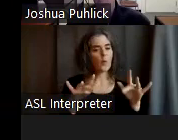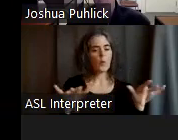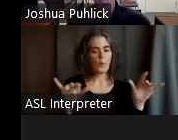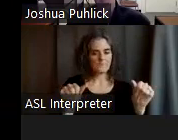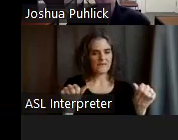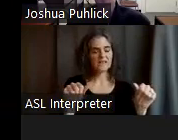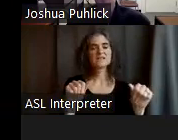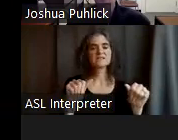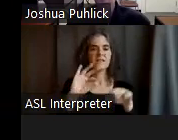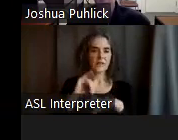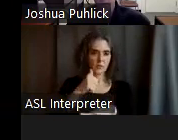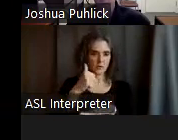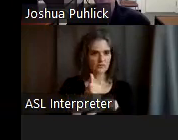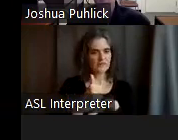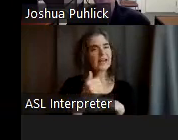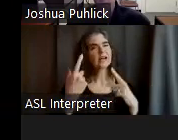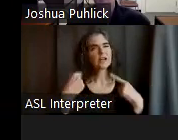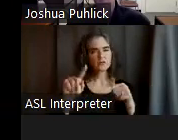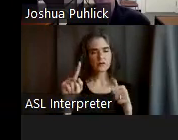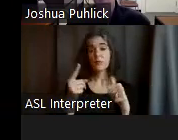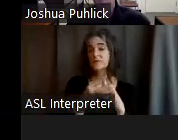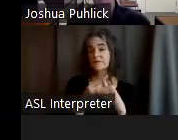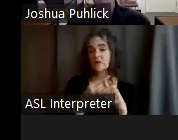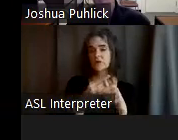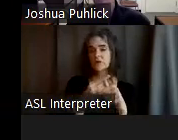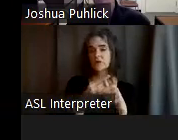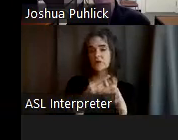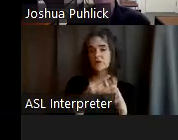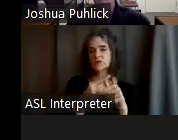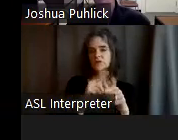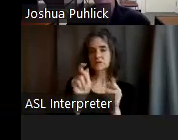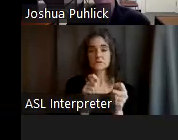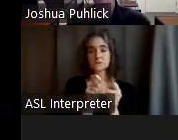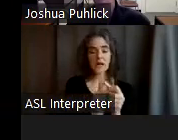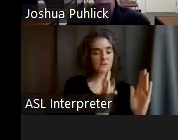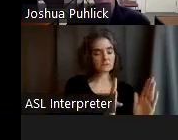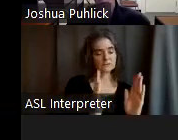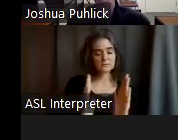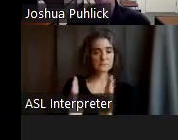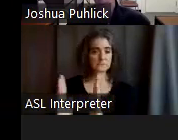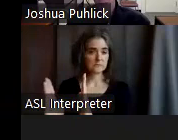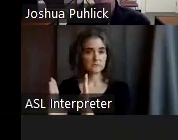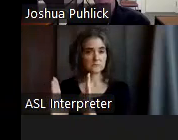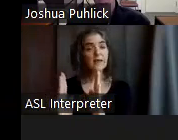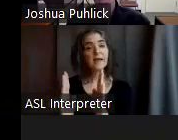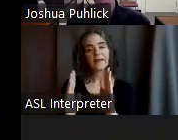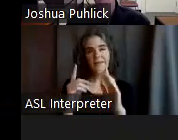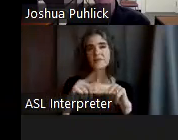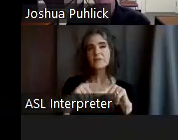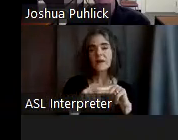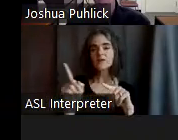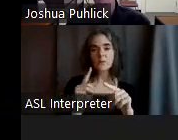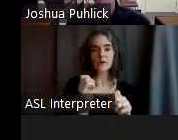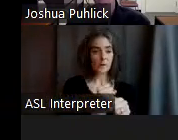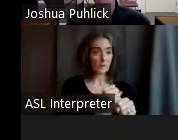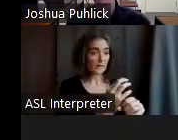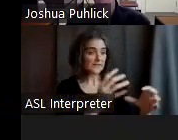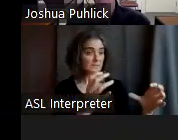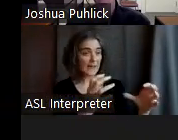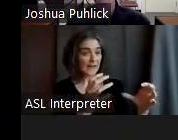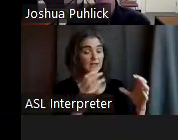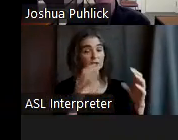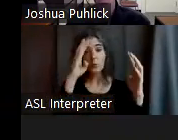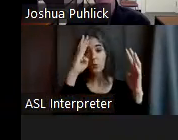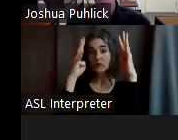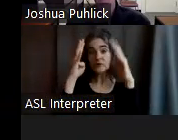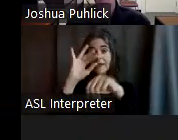created during those first entries, and that'll inform where we expand gaps or we create new gaps within